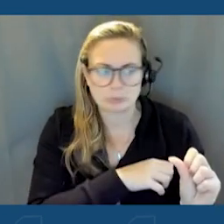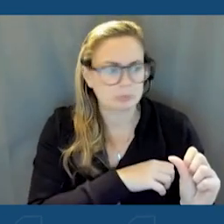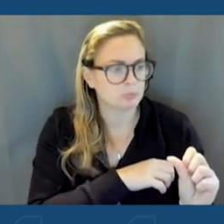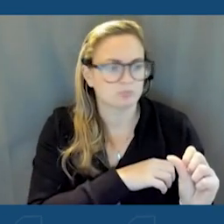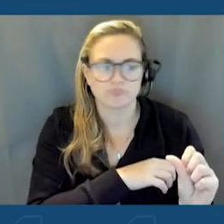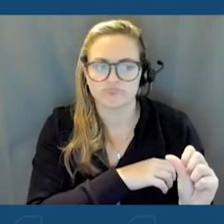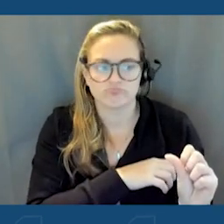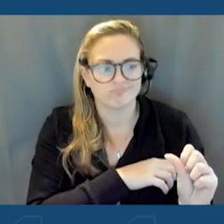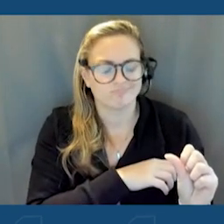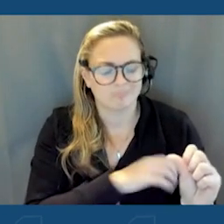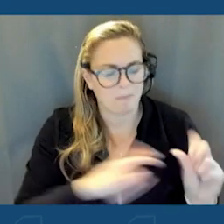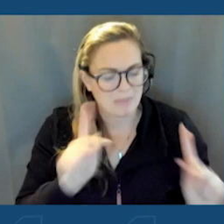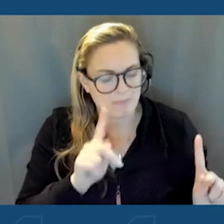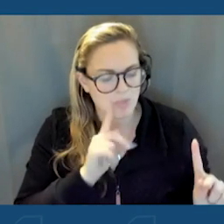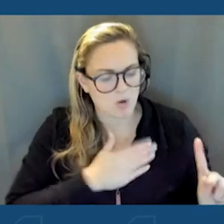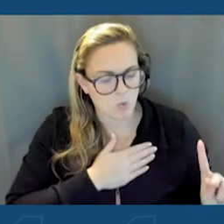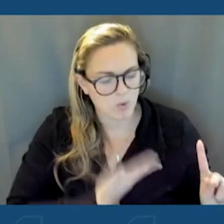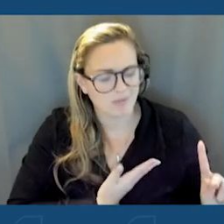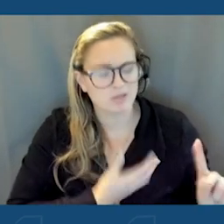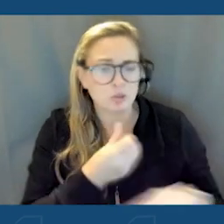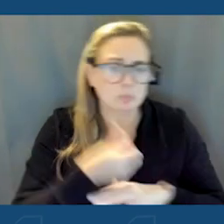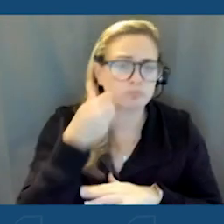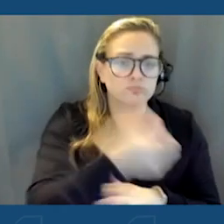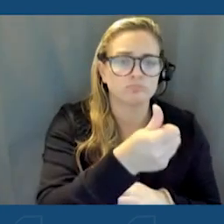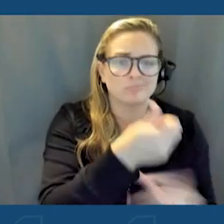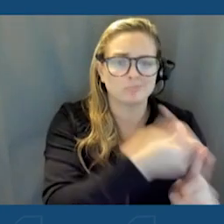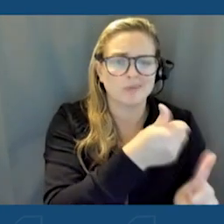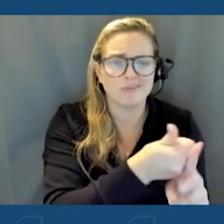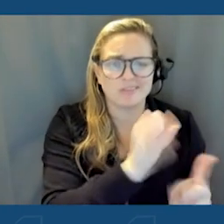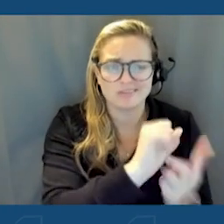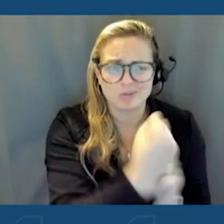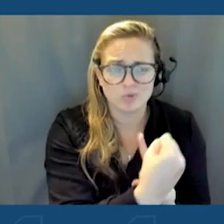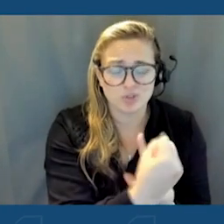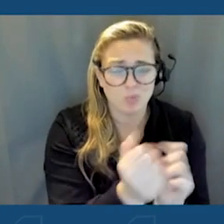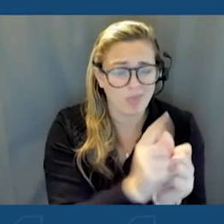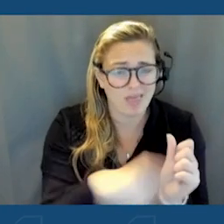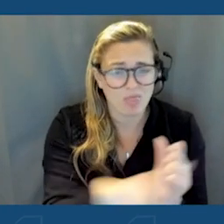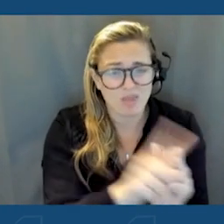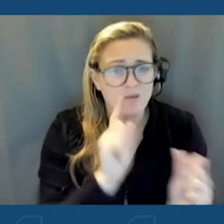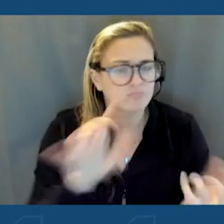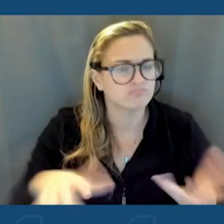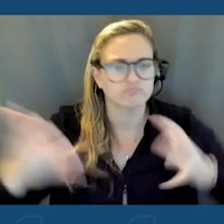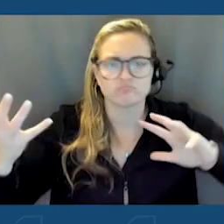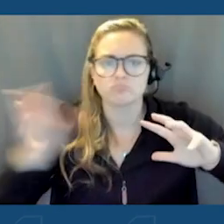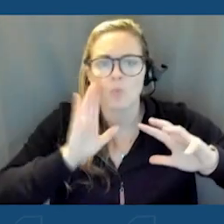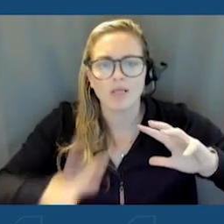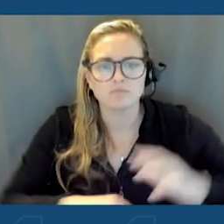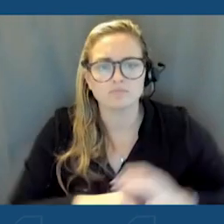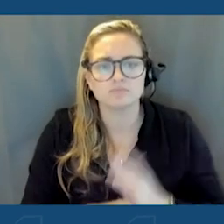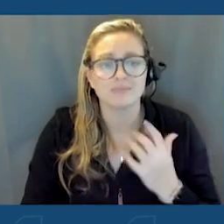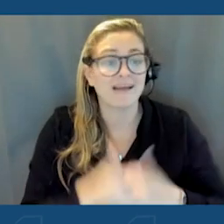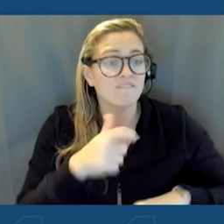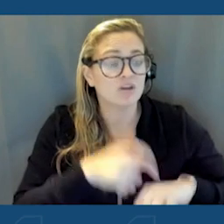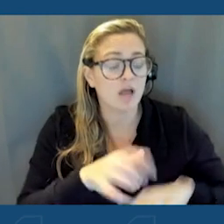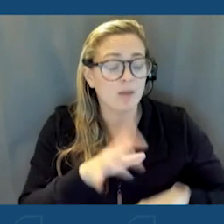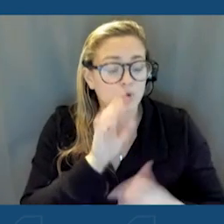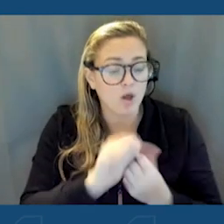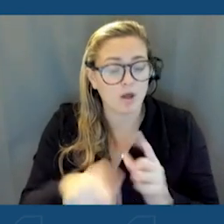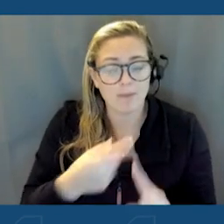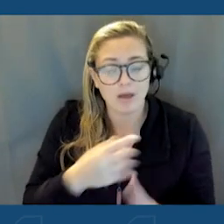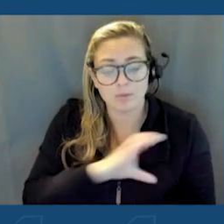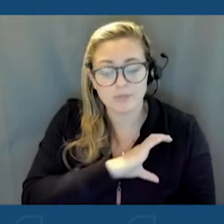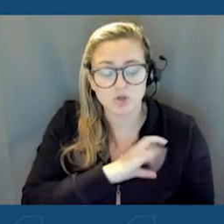themselves in this situation, because without them, we have chaos. And every time I speak at a police officer's